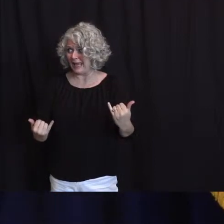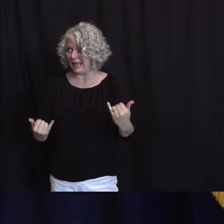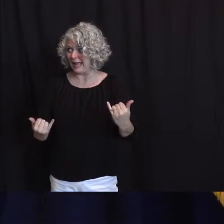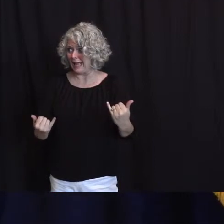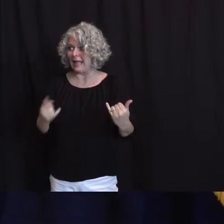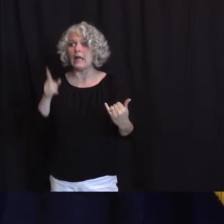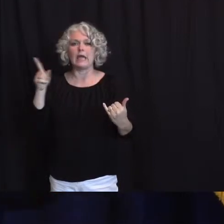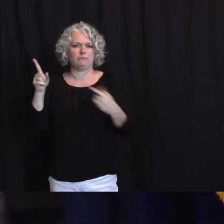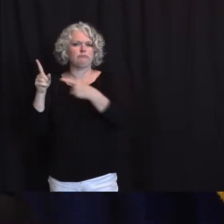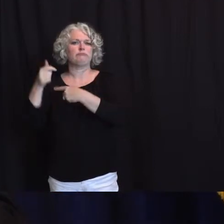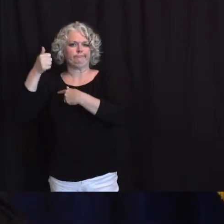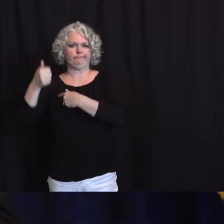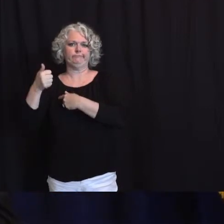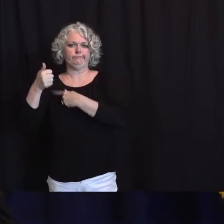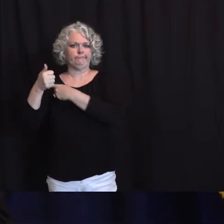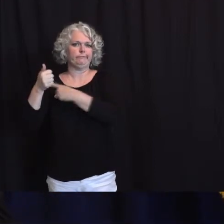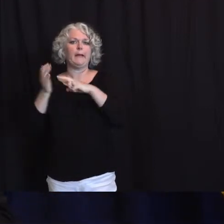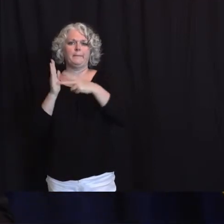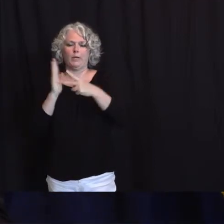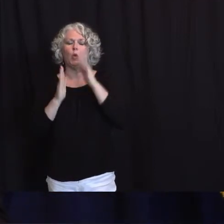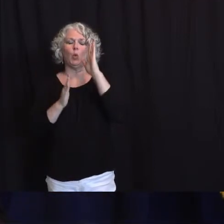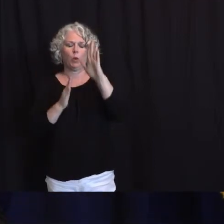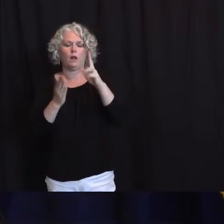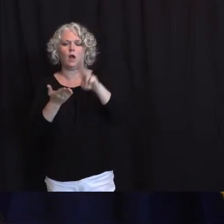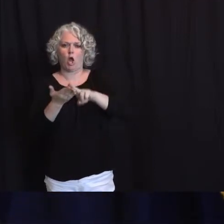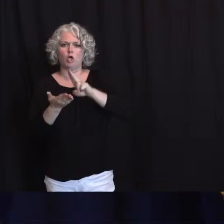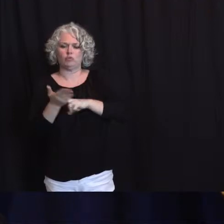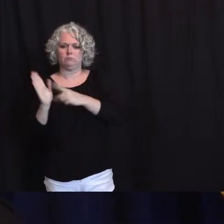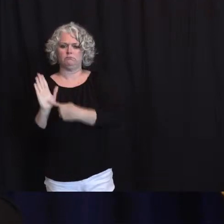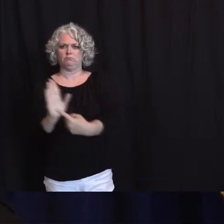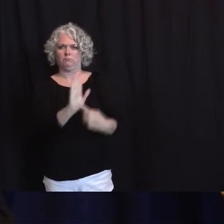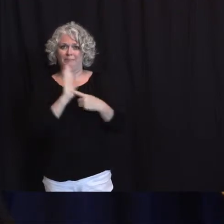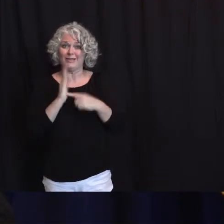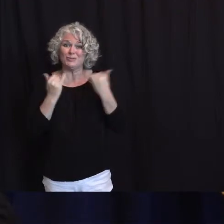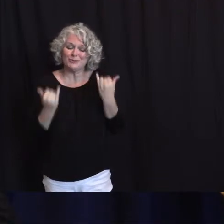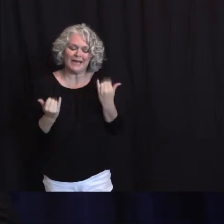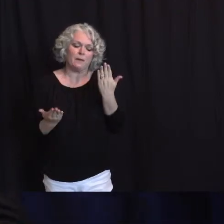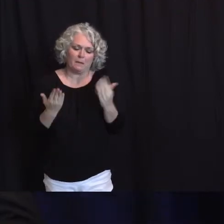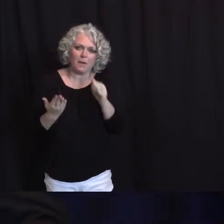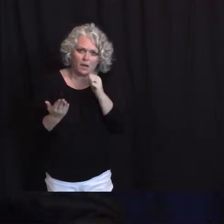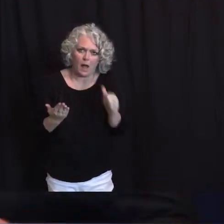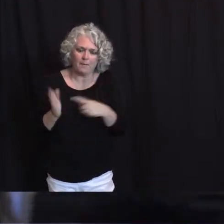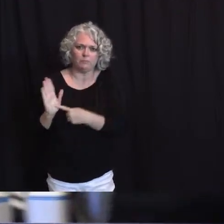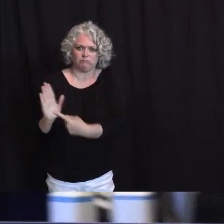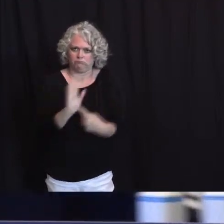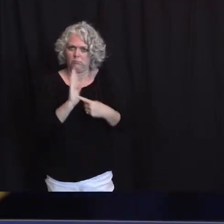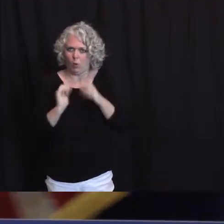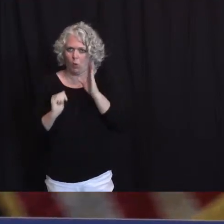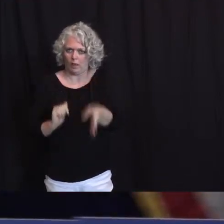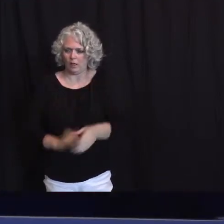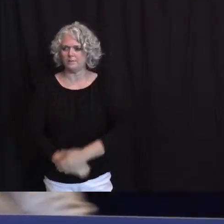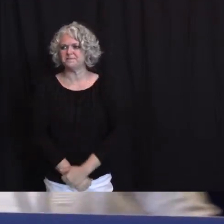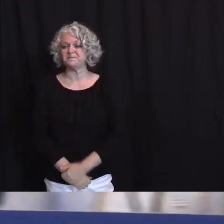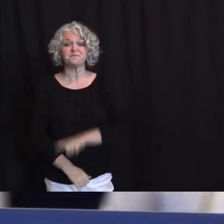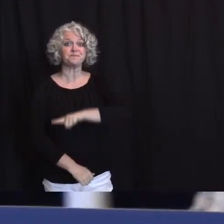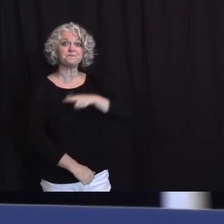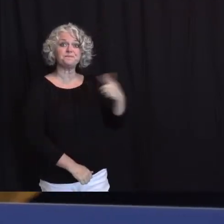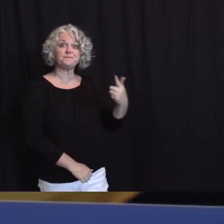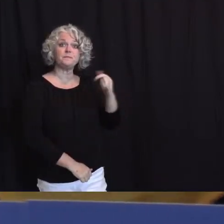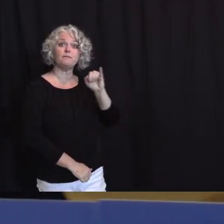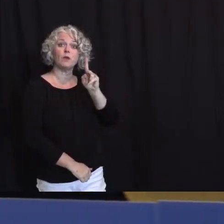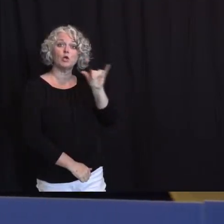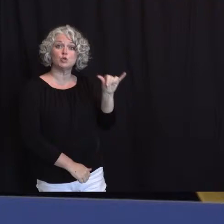those. If Paramel and Dan can help me get those, that would be great. But please, Judy and Tina. So regarding